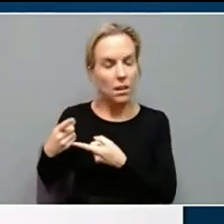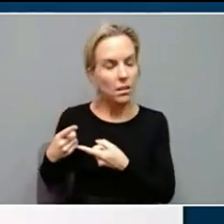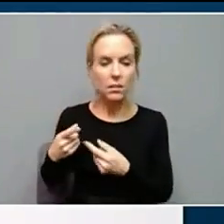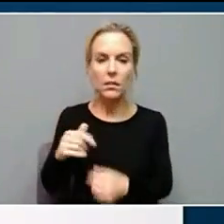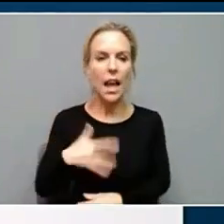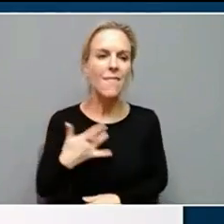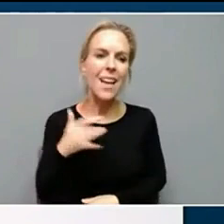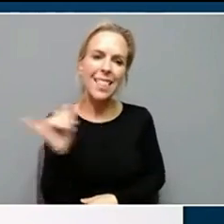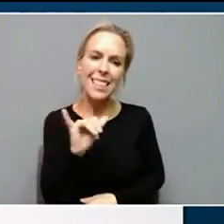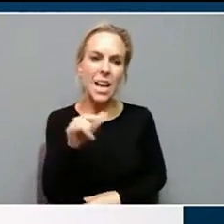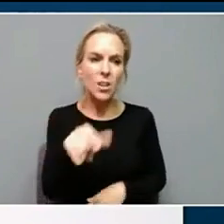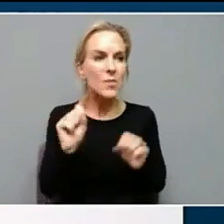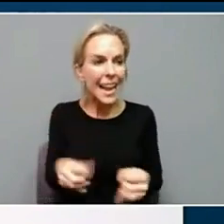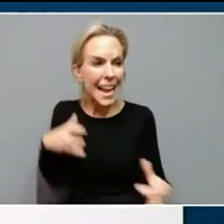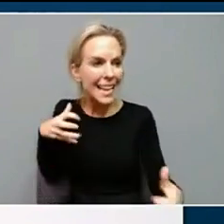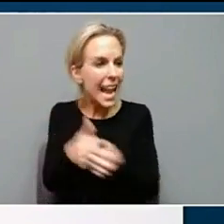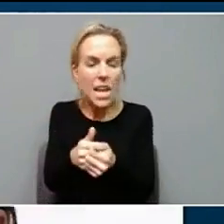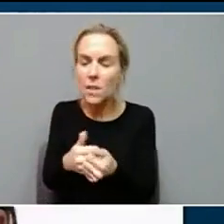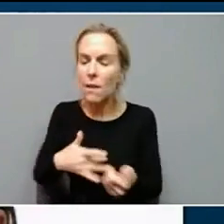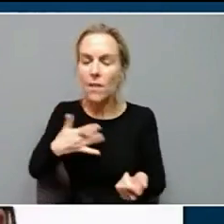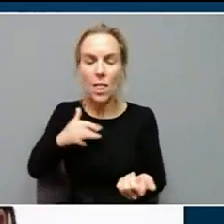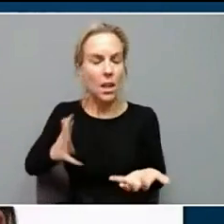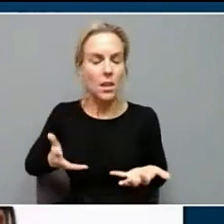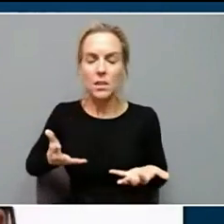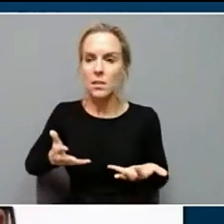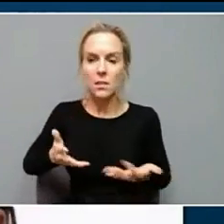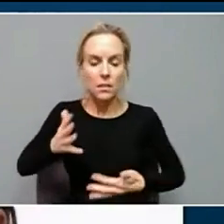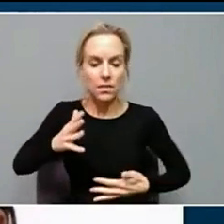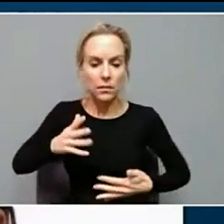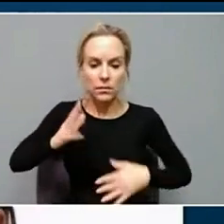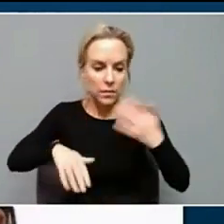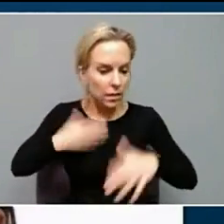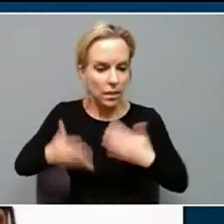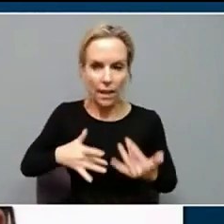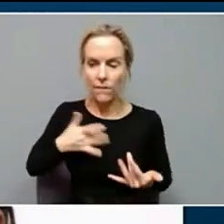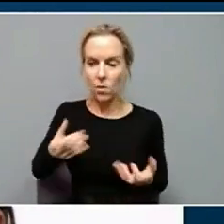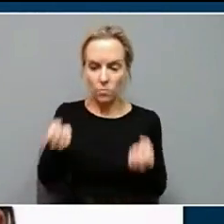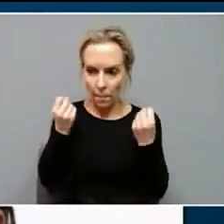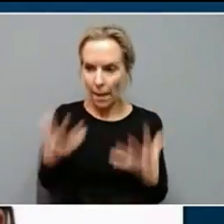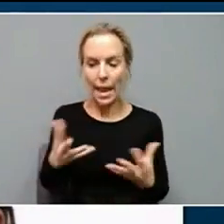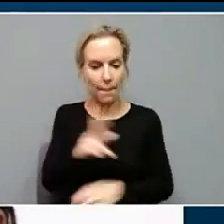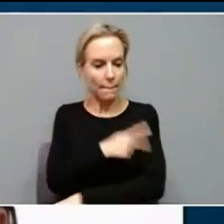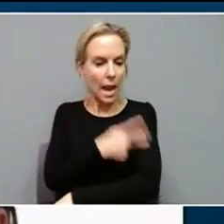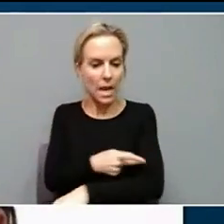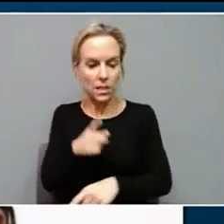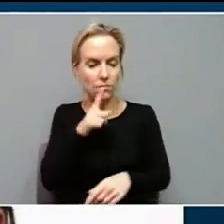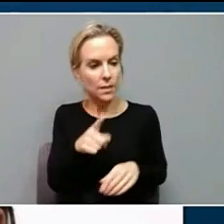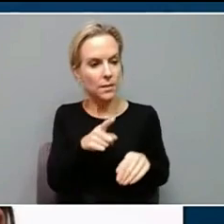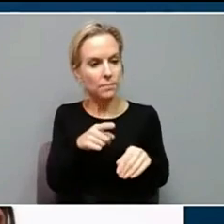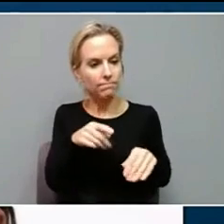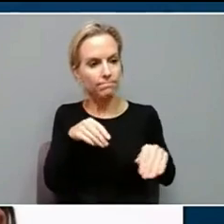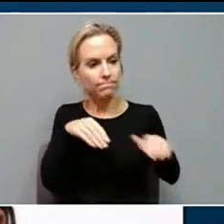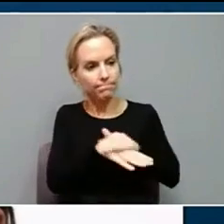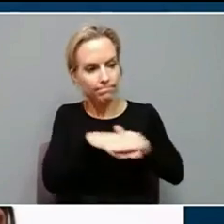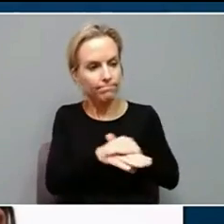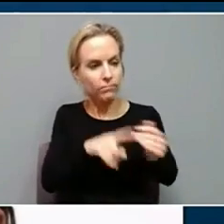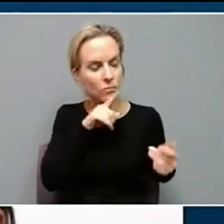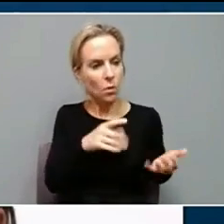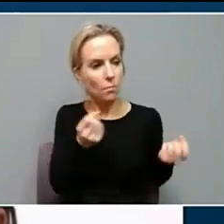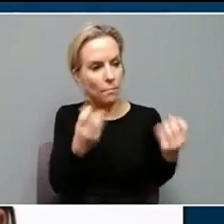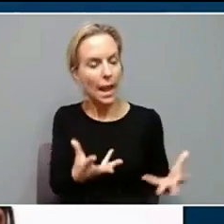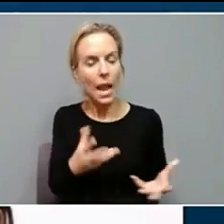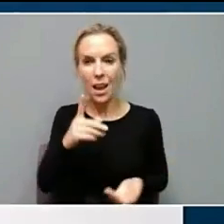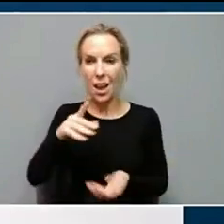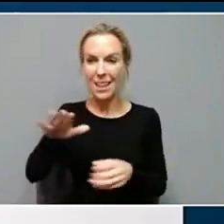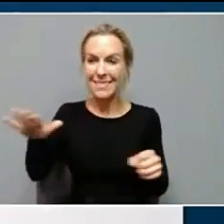never catch up. There was just a surplus of patients coming in that were very sick. I mean, we had an entire nursing home come in